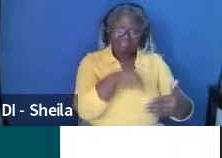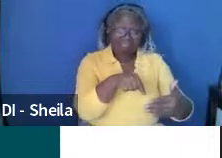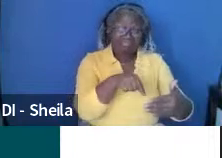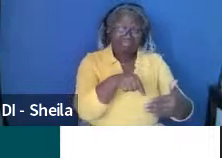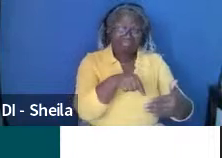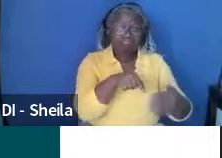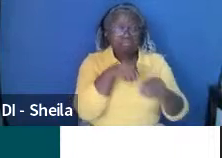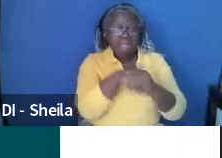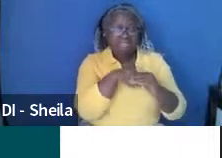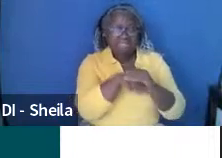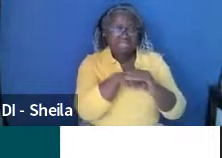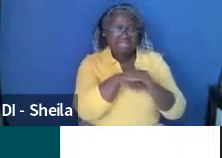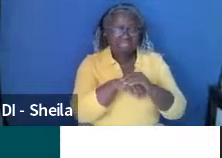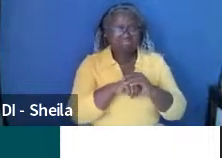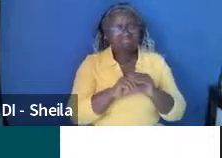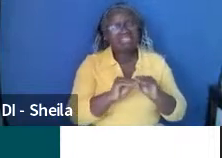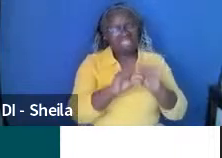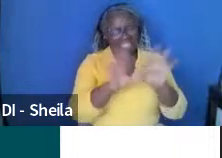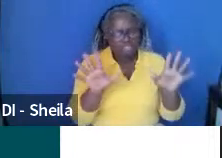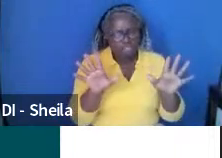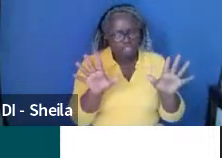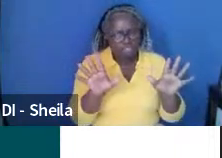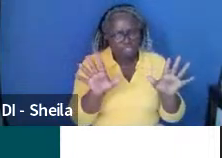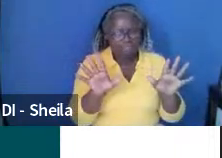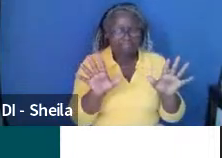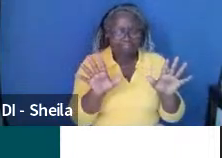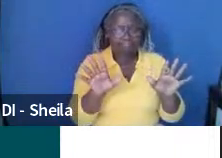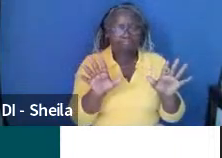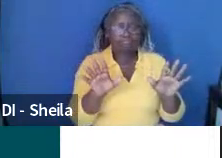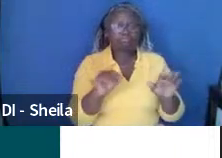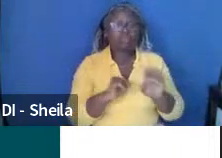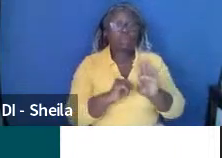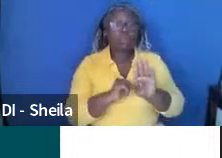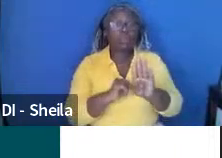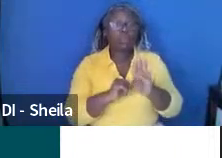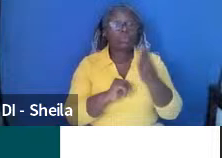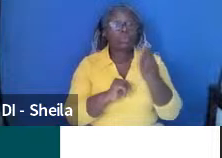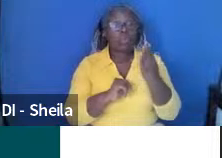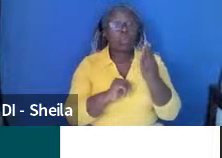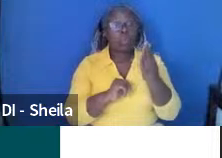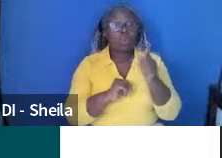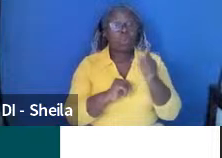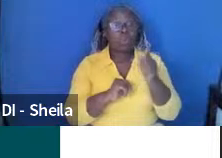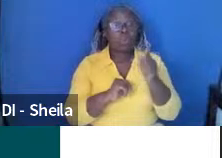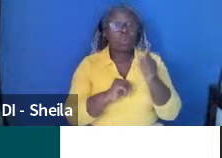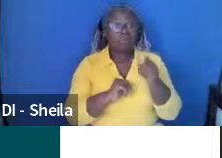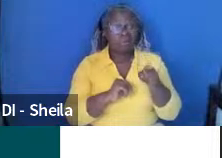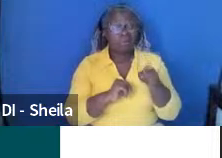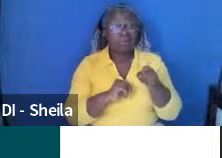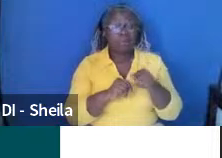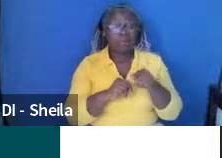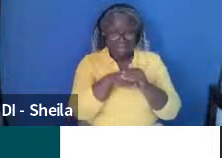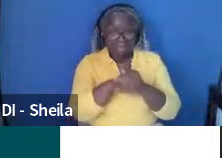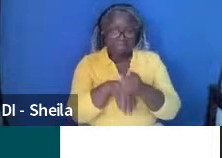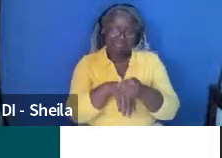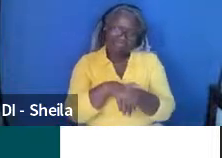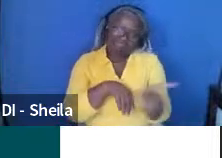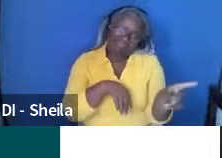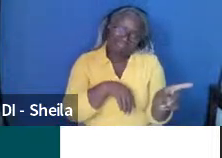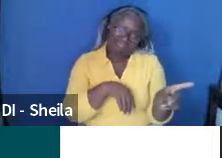that door and the blue arrows direct you to a space on the left side or the right side of the patient